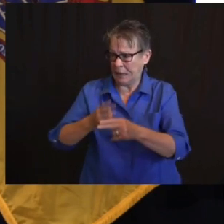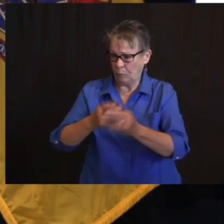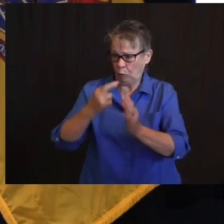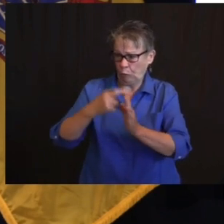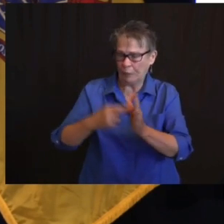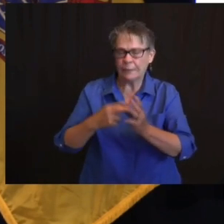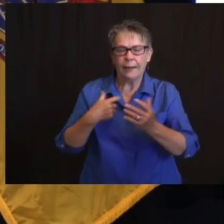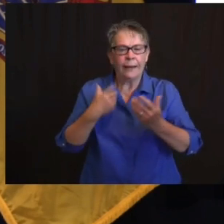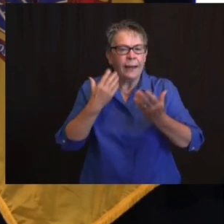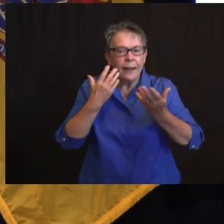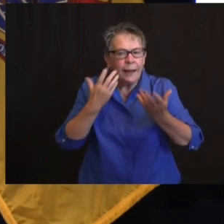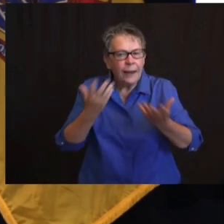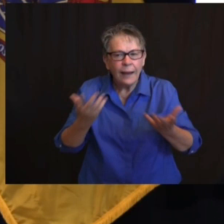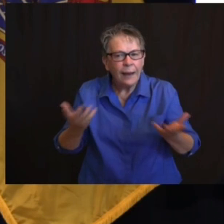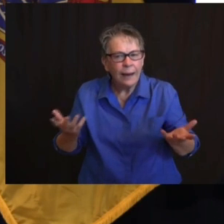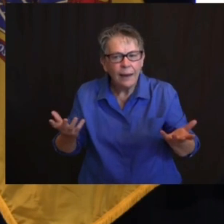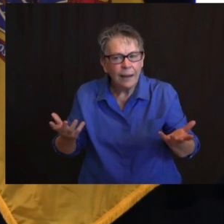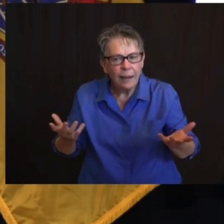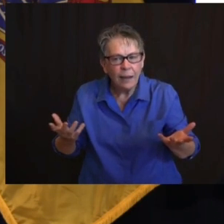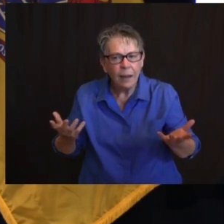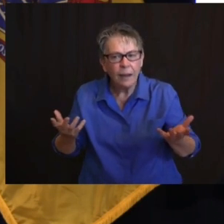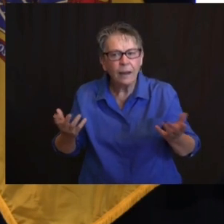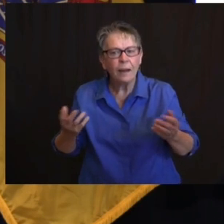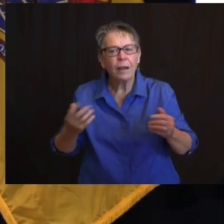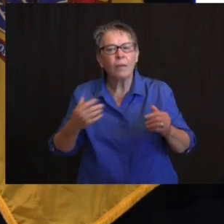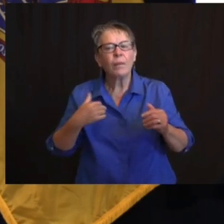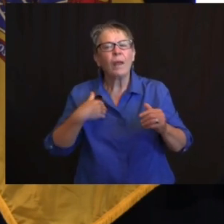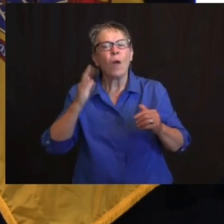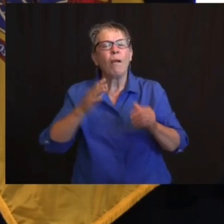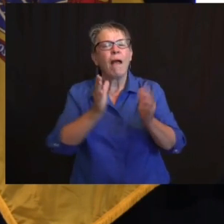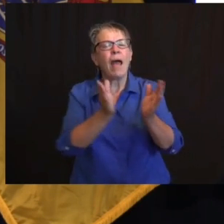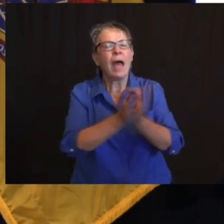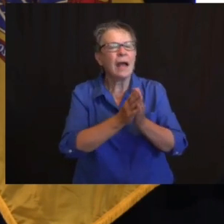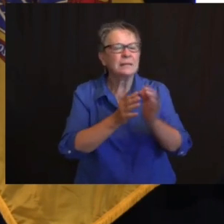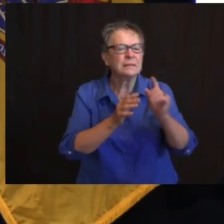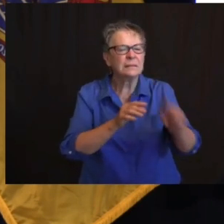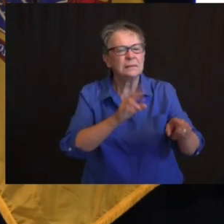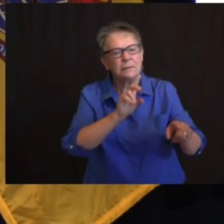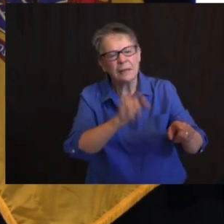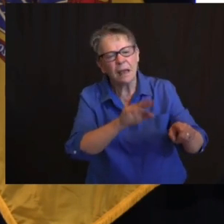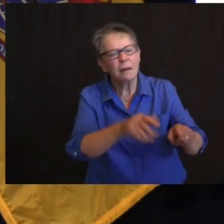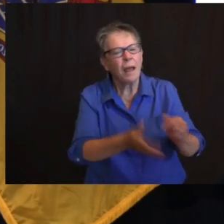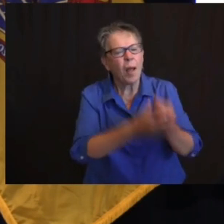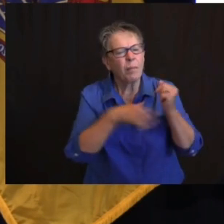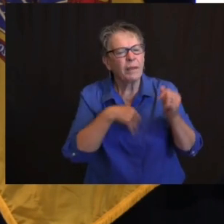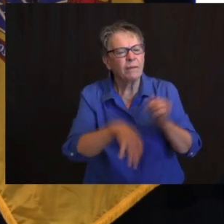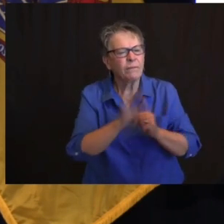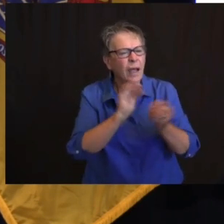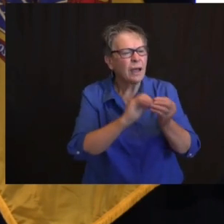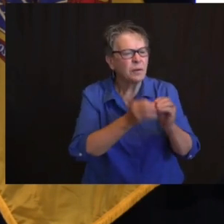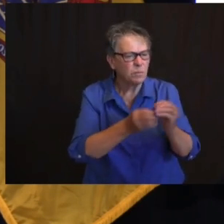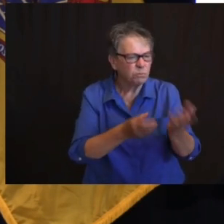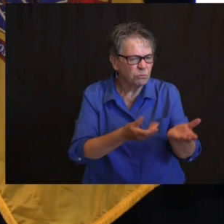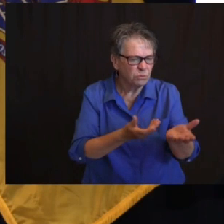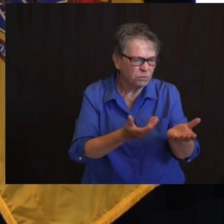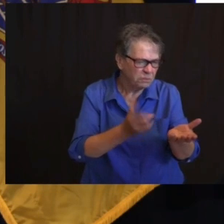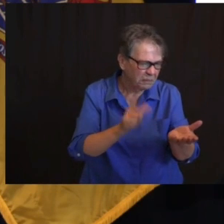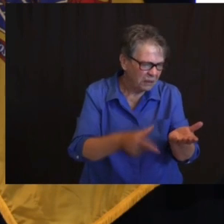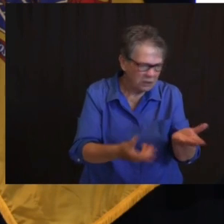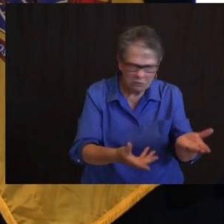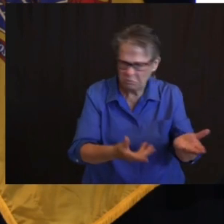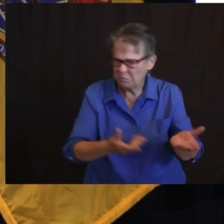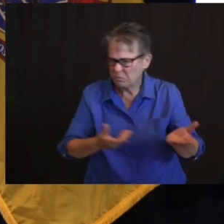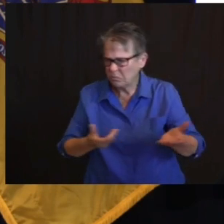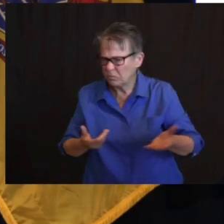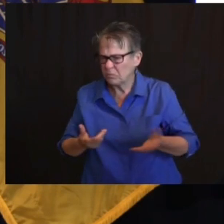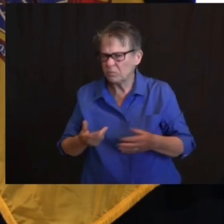decision on who the vice president is Vice President Biden's decision, obviously not, but I think